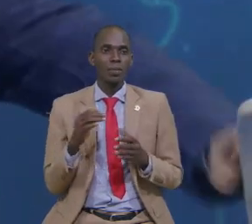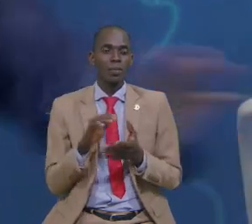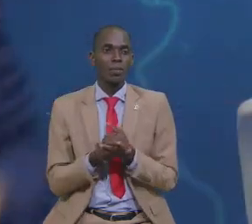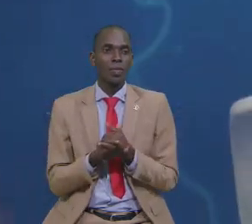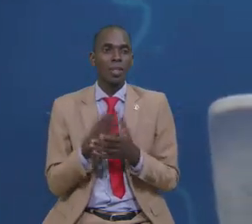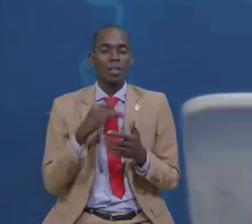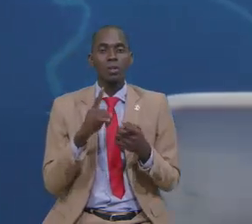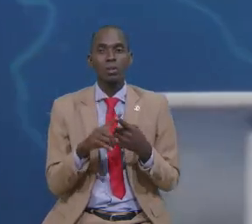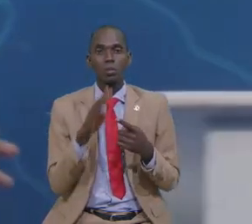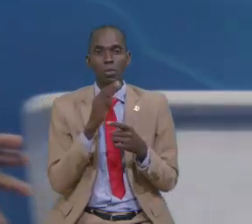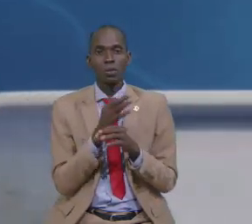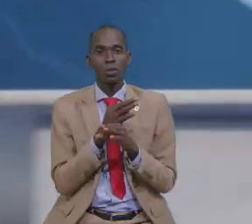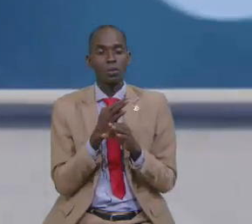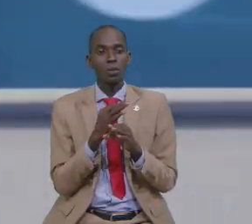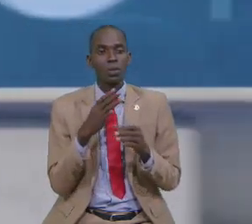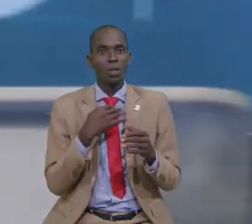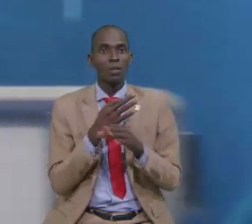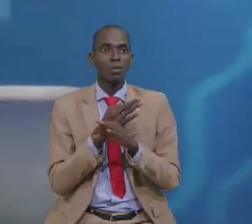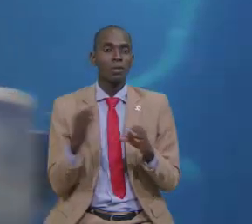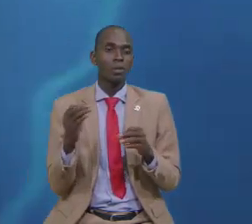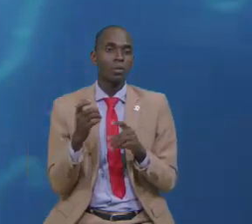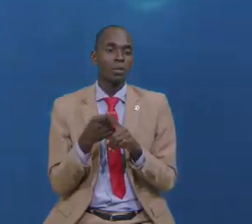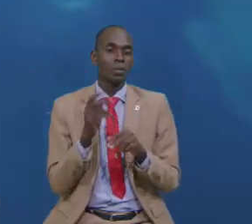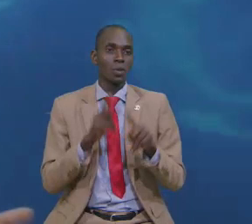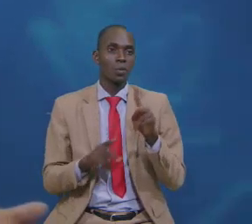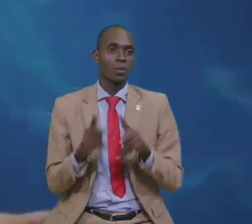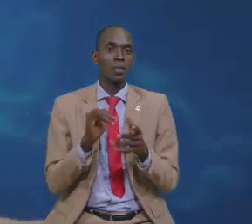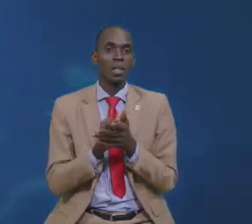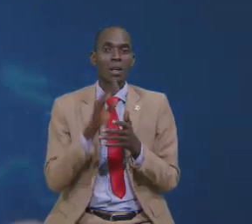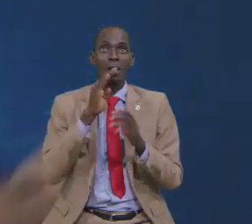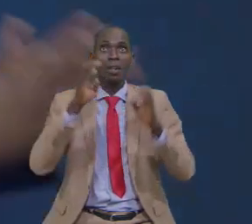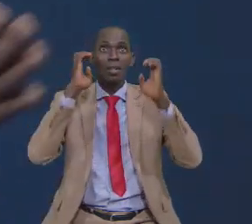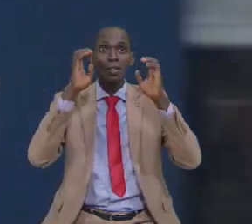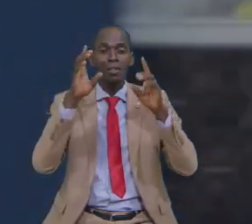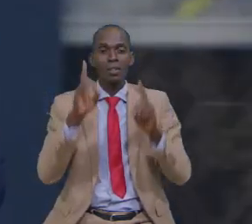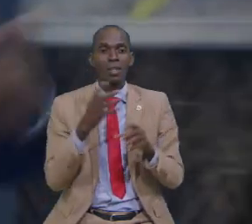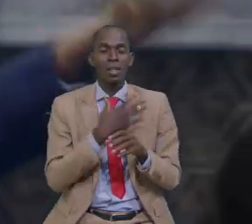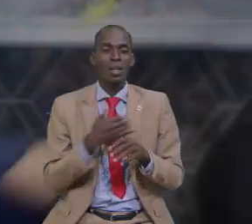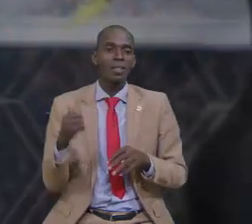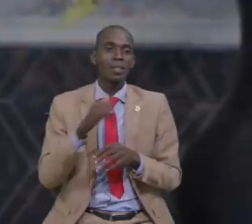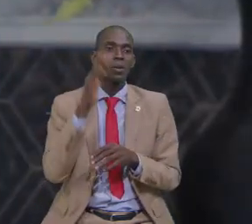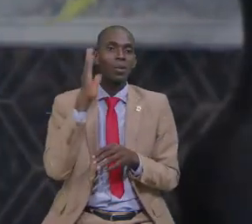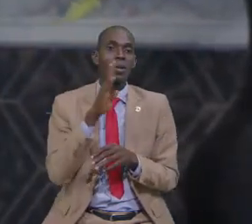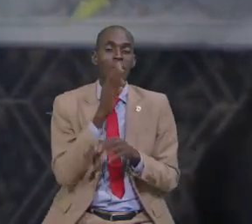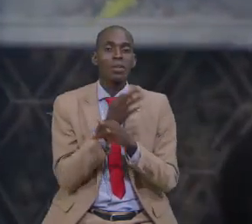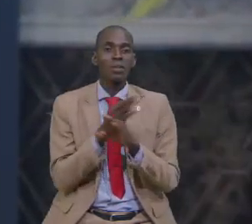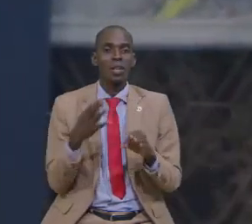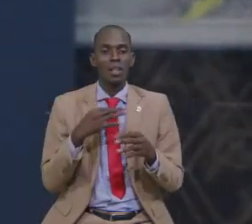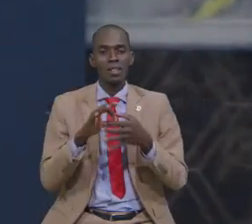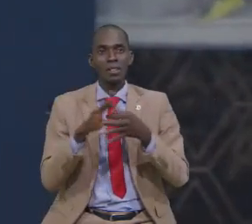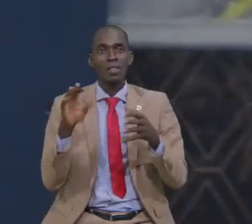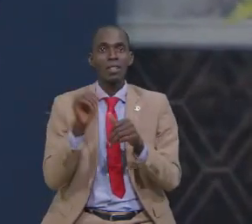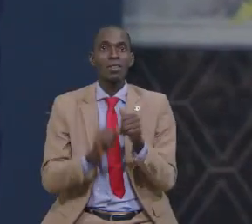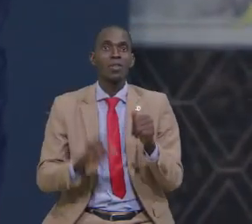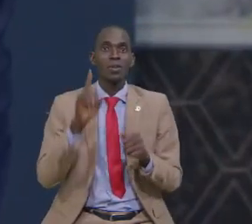be free go and pray to the people that are educated that they may be free and you didn't say go and pray go and